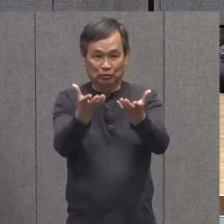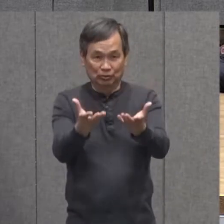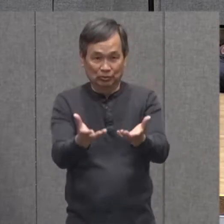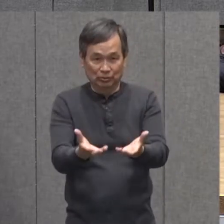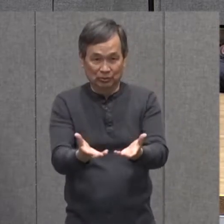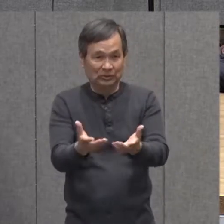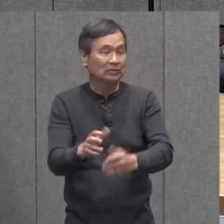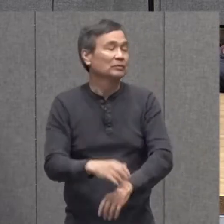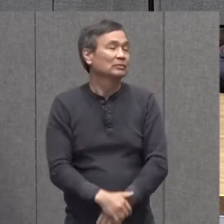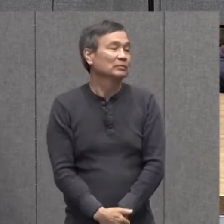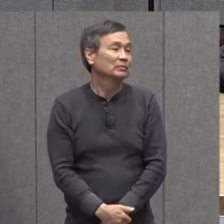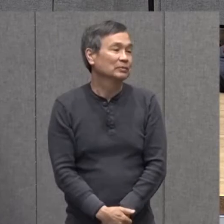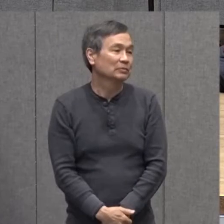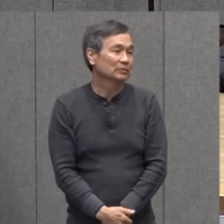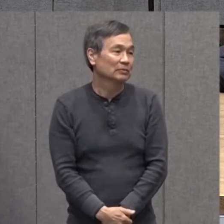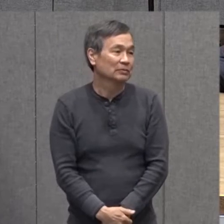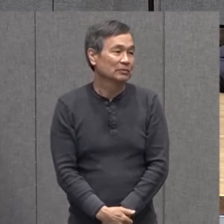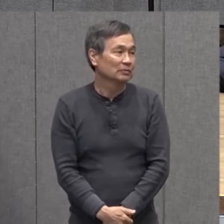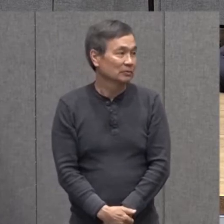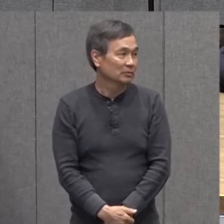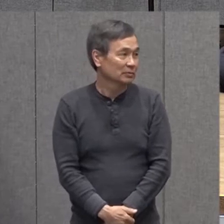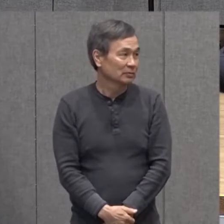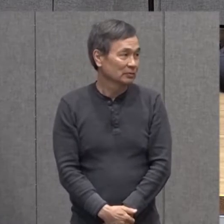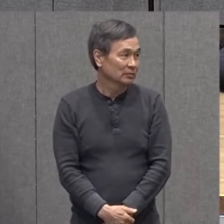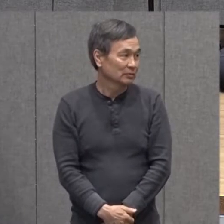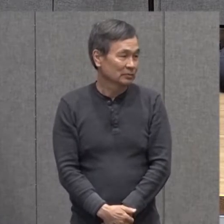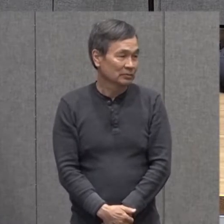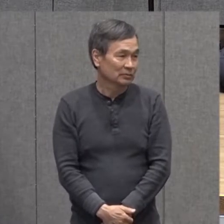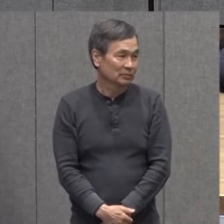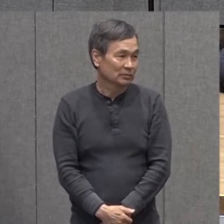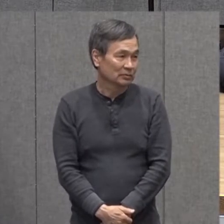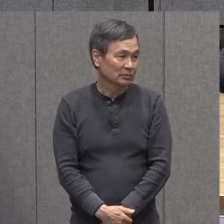down. y lentamente regresamos para abajo